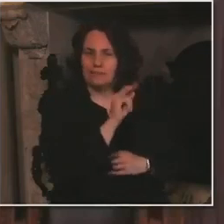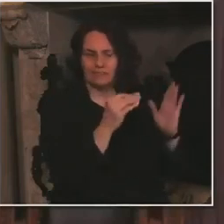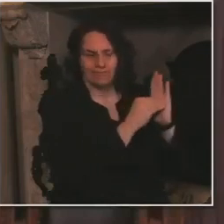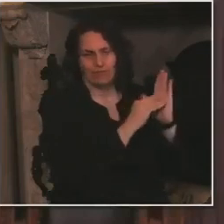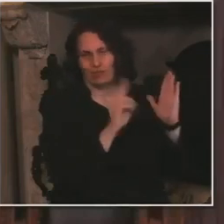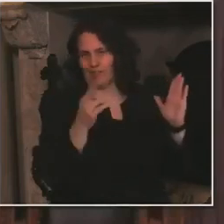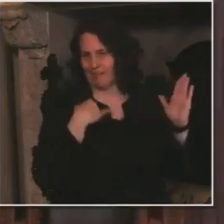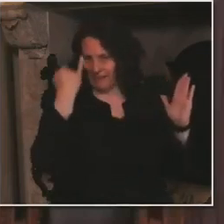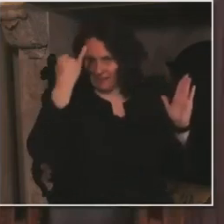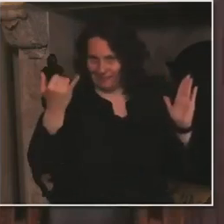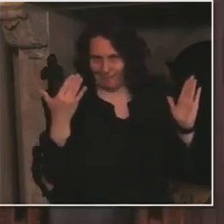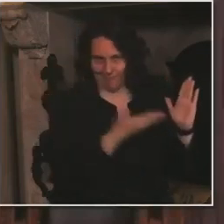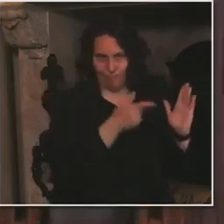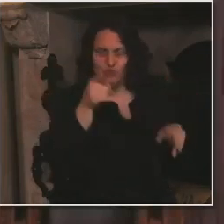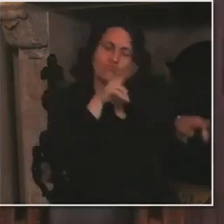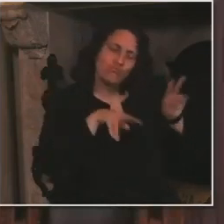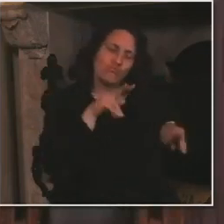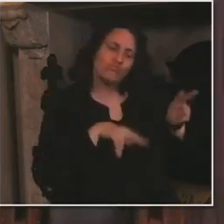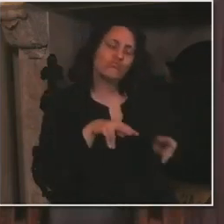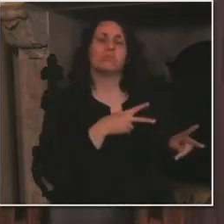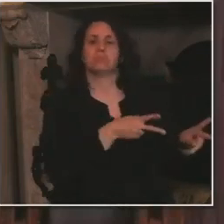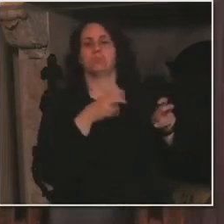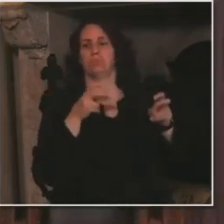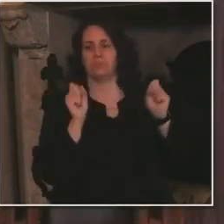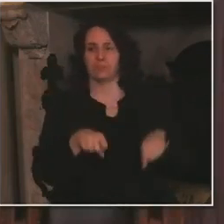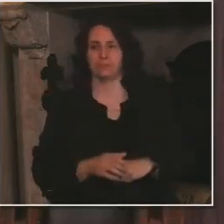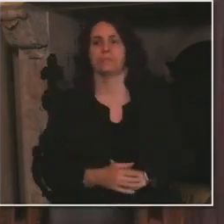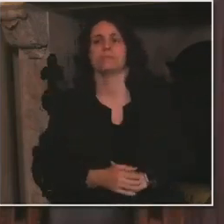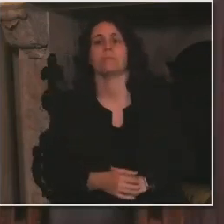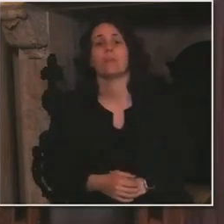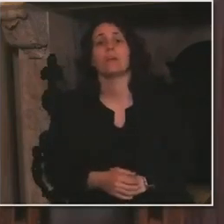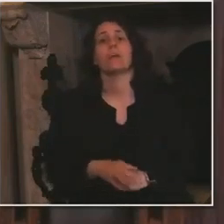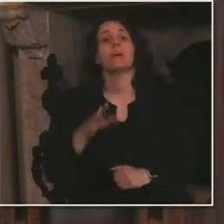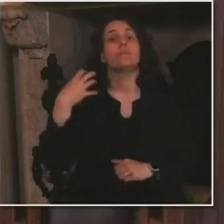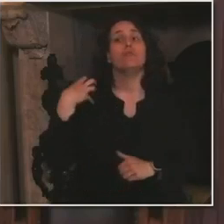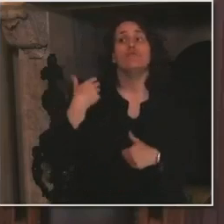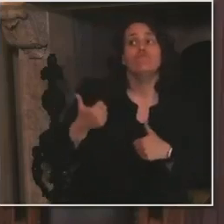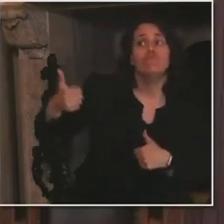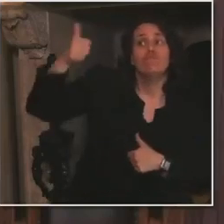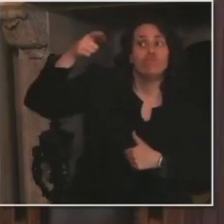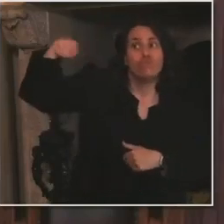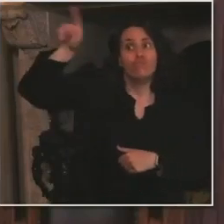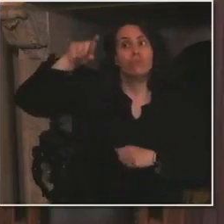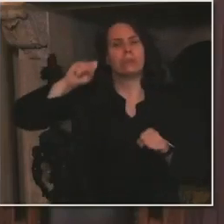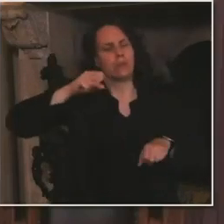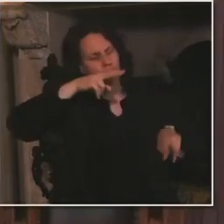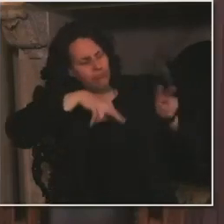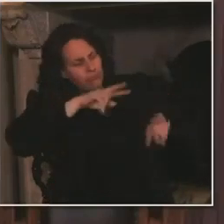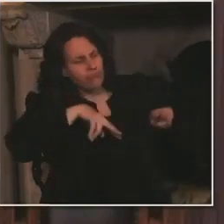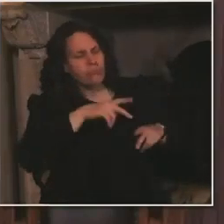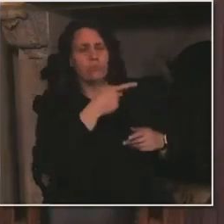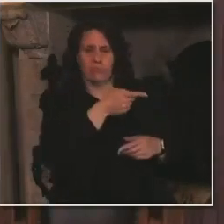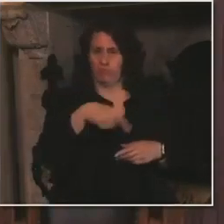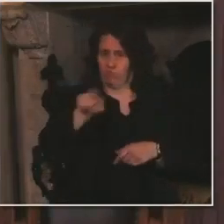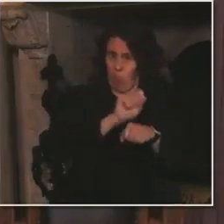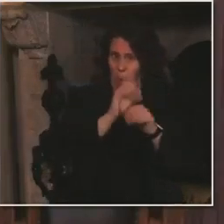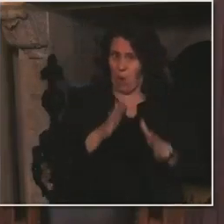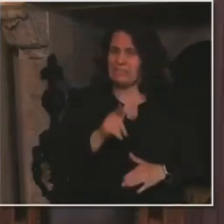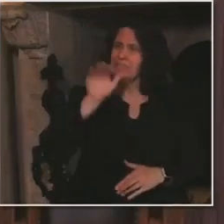we have organizations that represent businesses all across the state. And also we have good examples of how it's working for